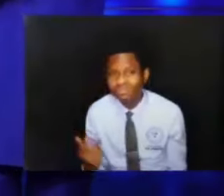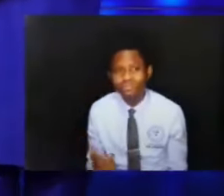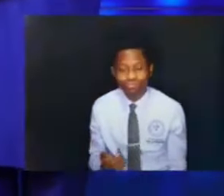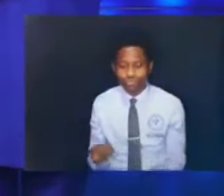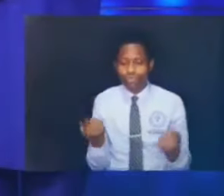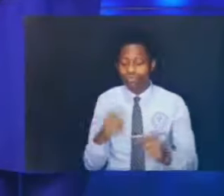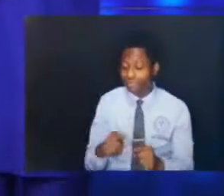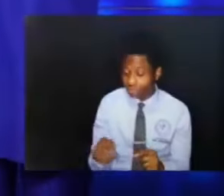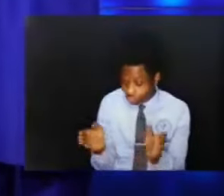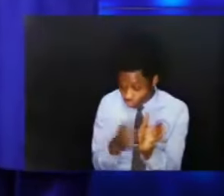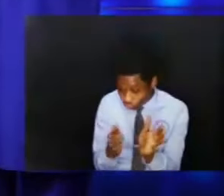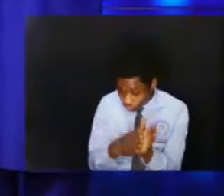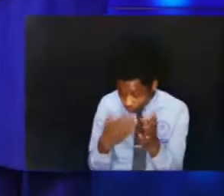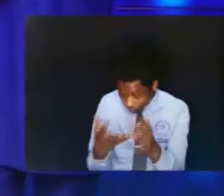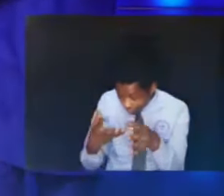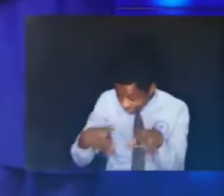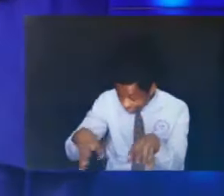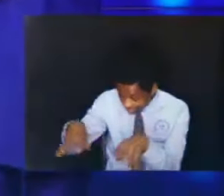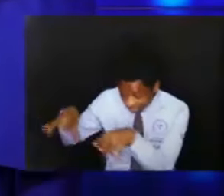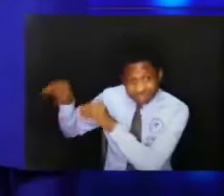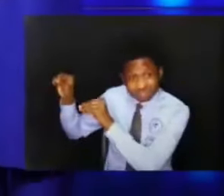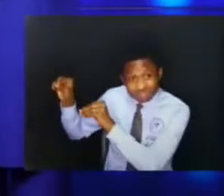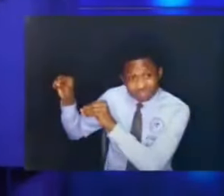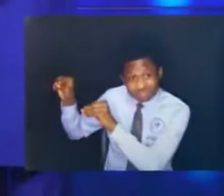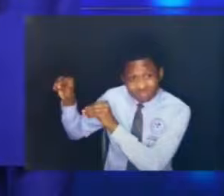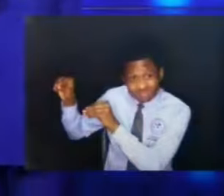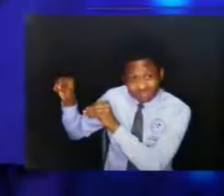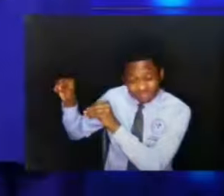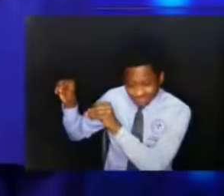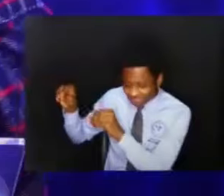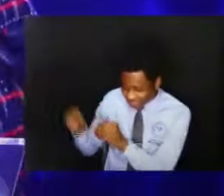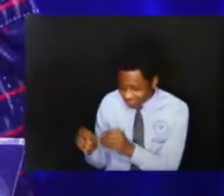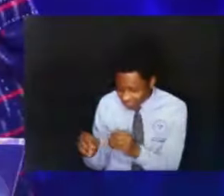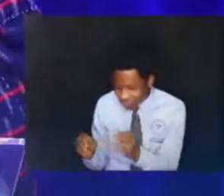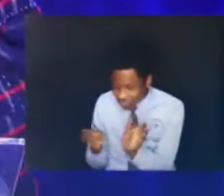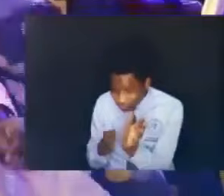that school, he stole a number of textbooks.